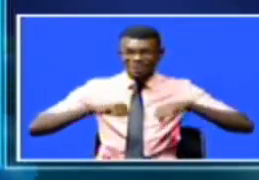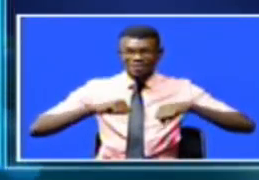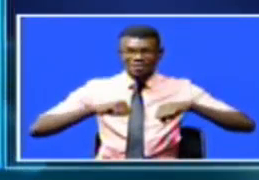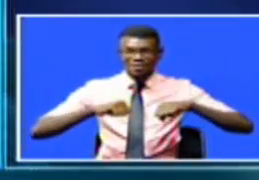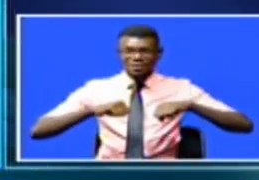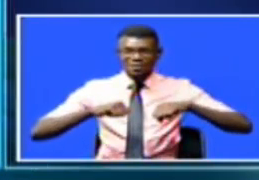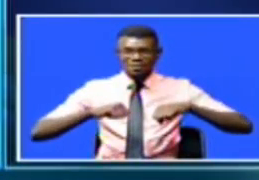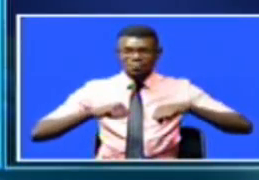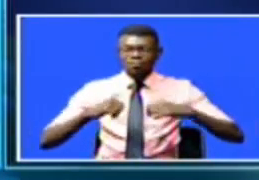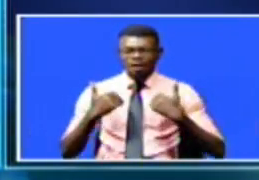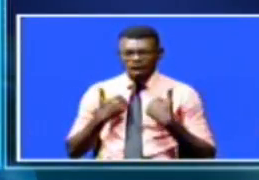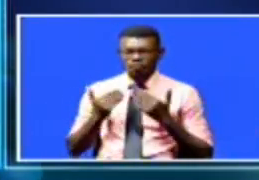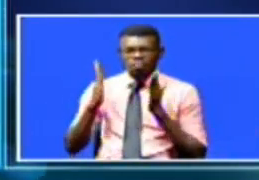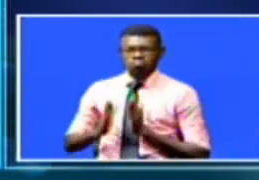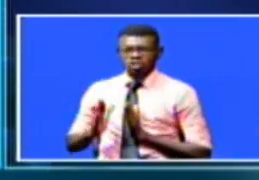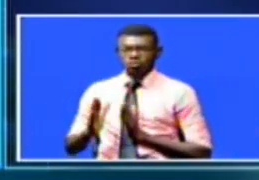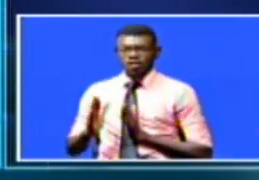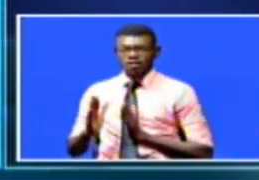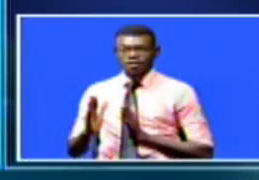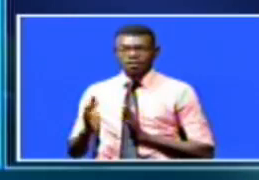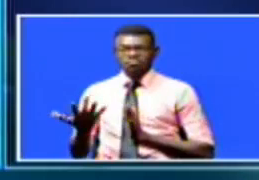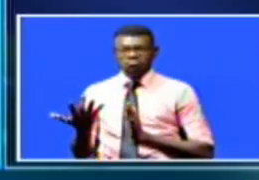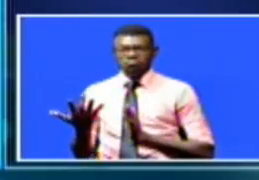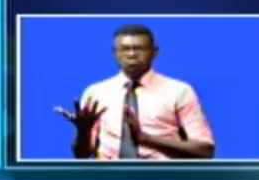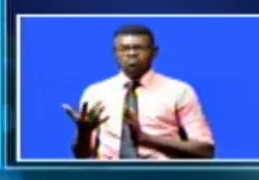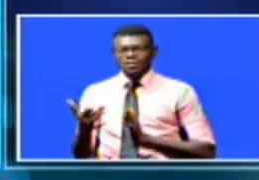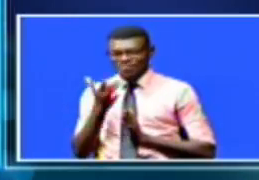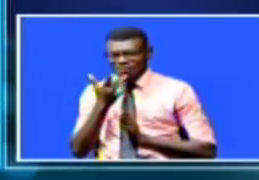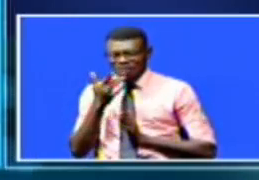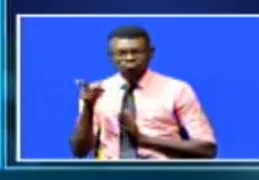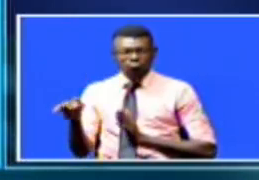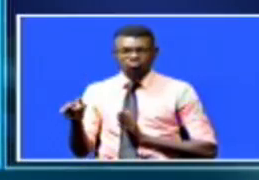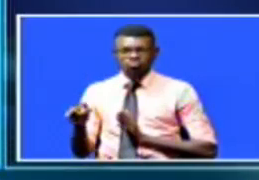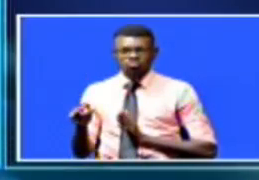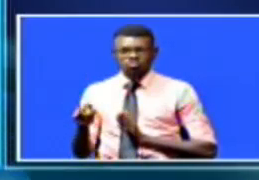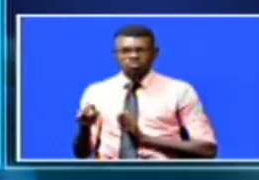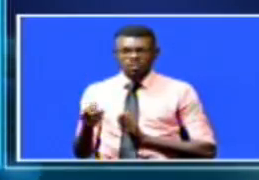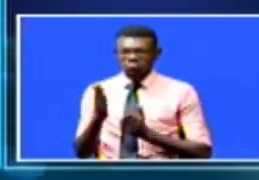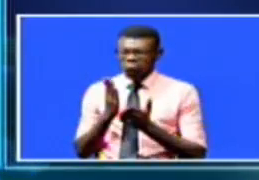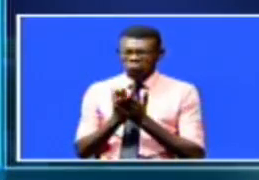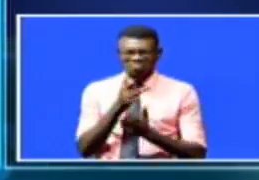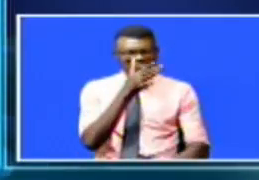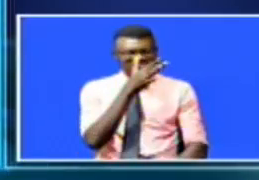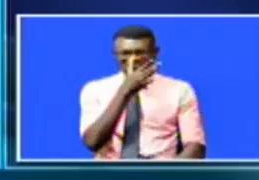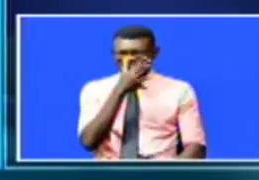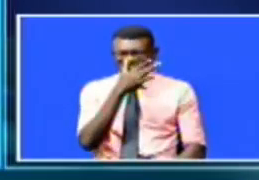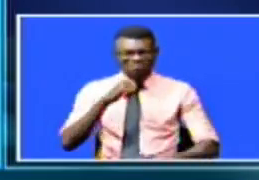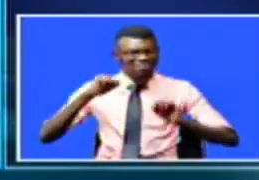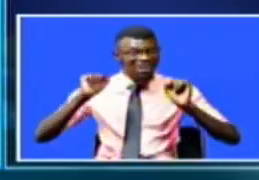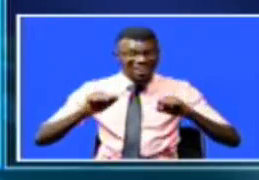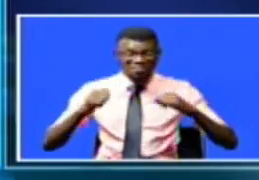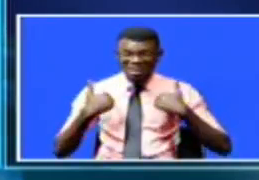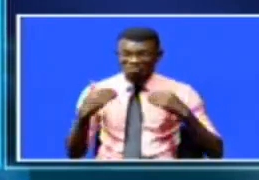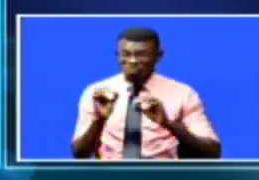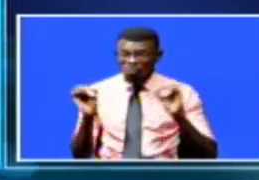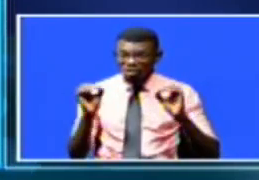we had a preferred candidate who was going to become chair. We didn't. That is a lie. So there was no agreement. There was no agreement whatsoever. To become